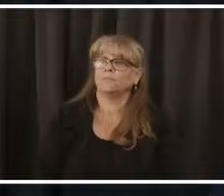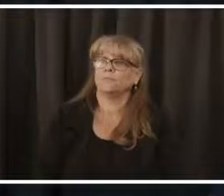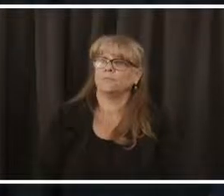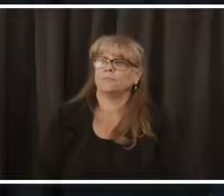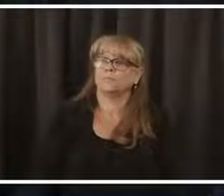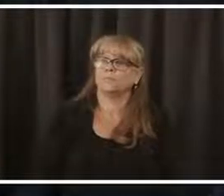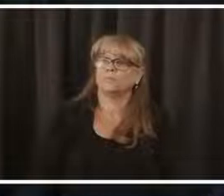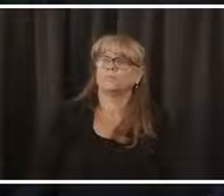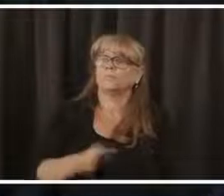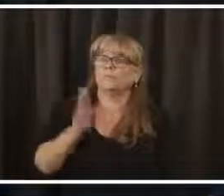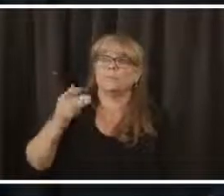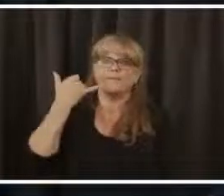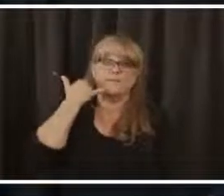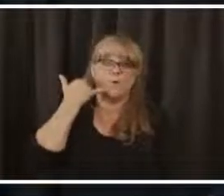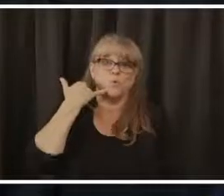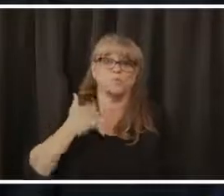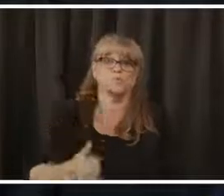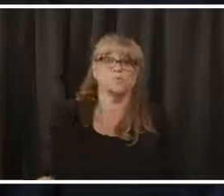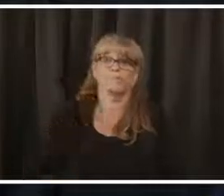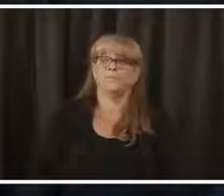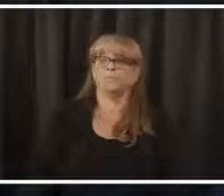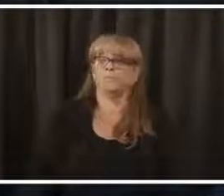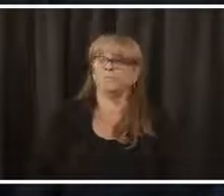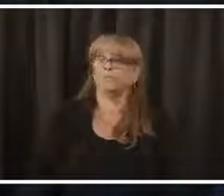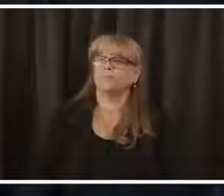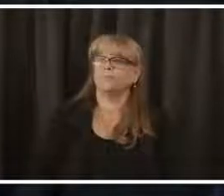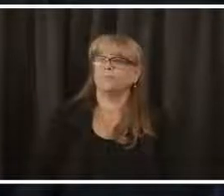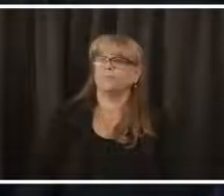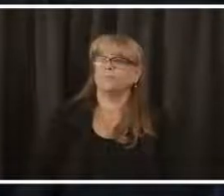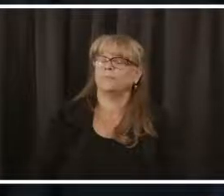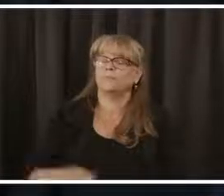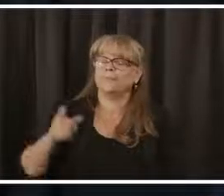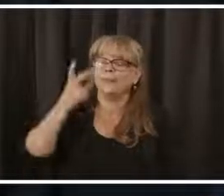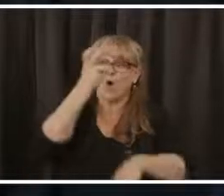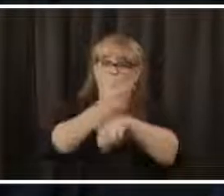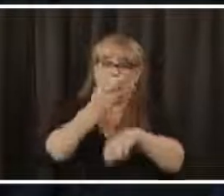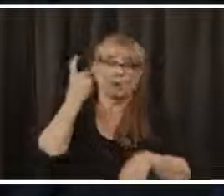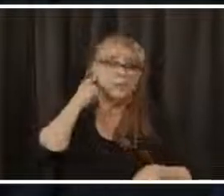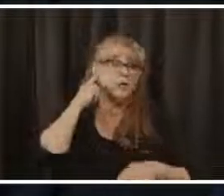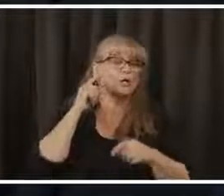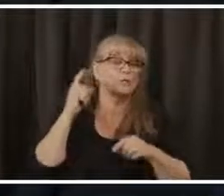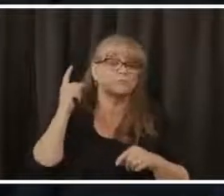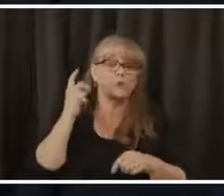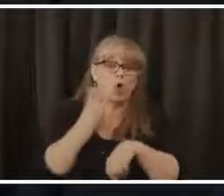Hey, this is Megan for Post. You're breaking up?